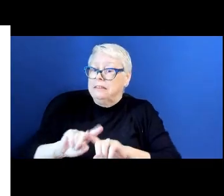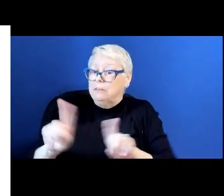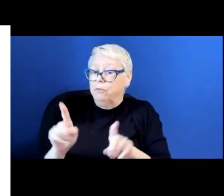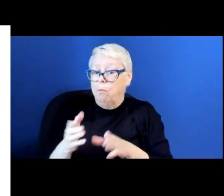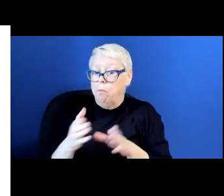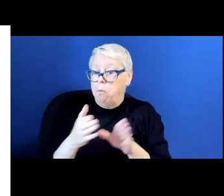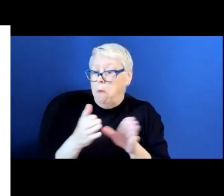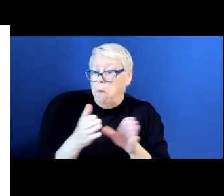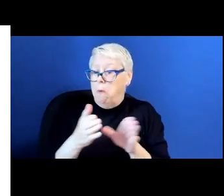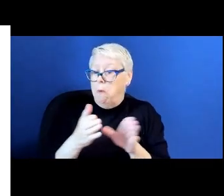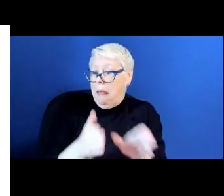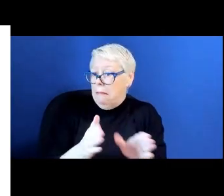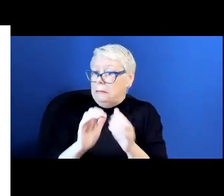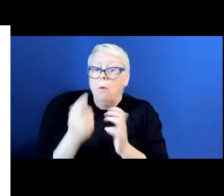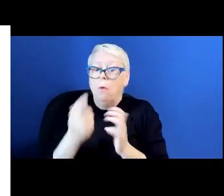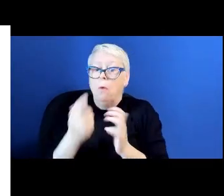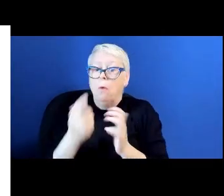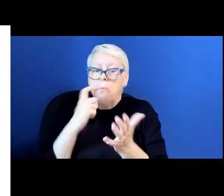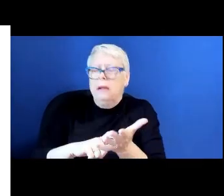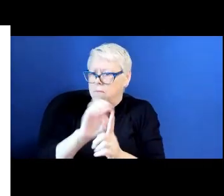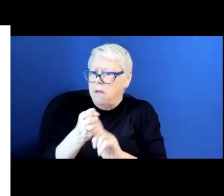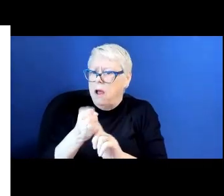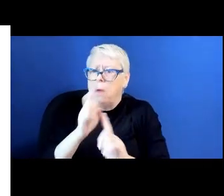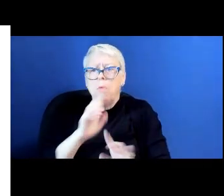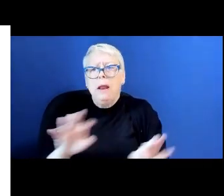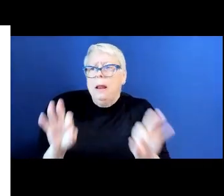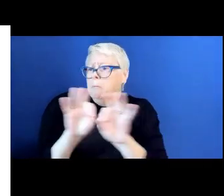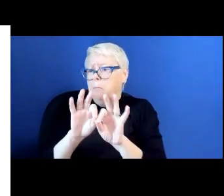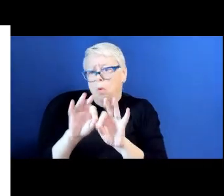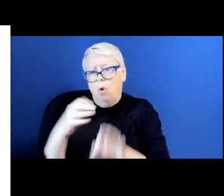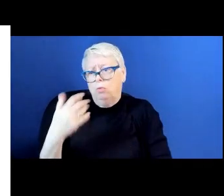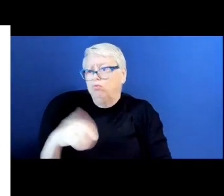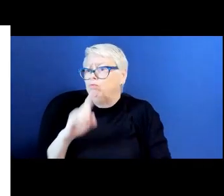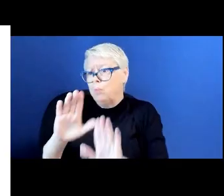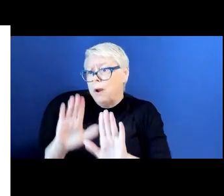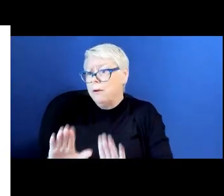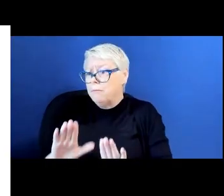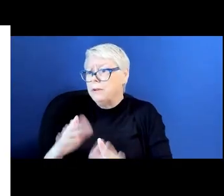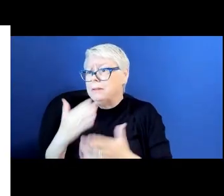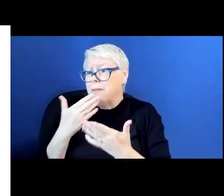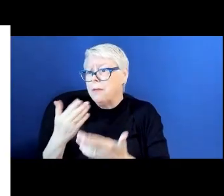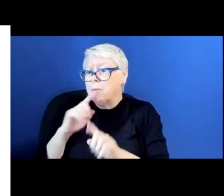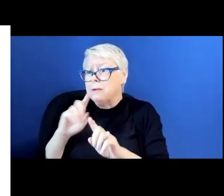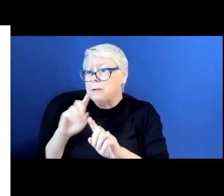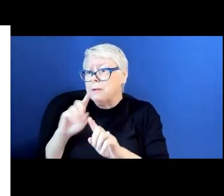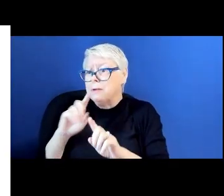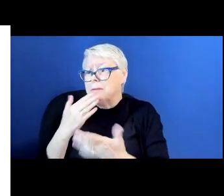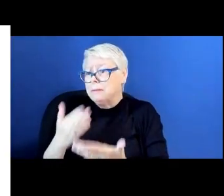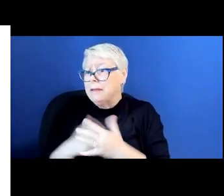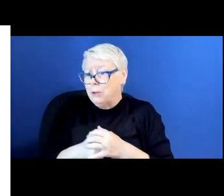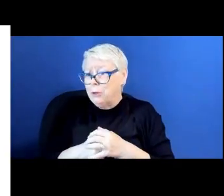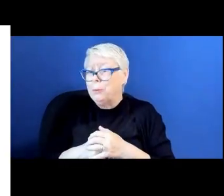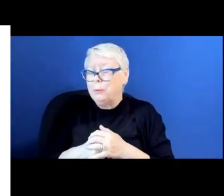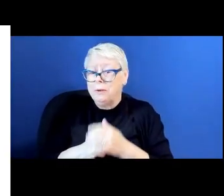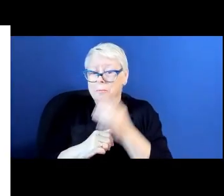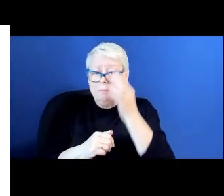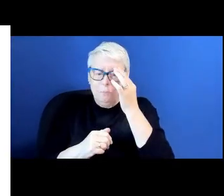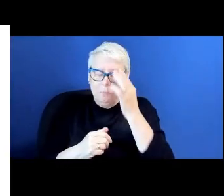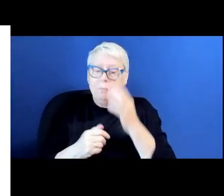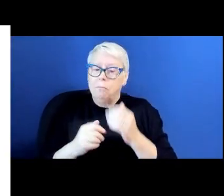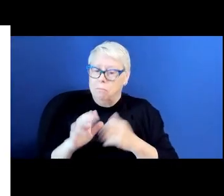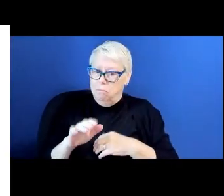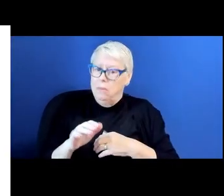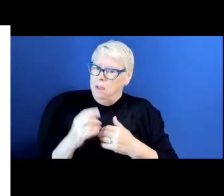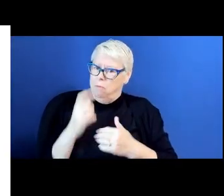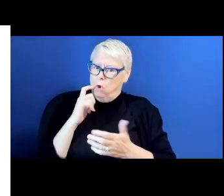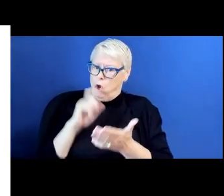recognizing which environment it is very important. Wonderful. Thank you so much for your responses. We see